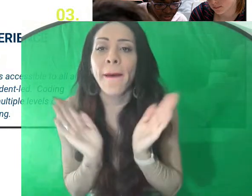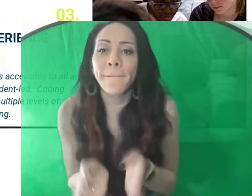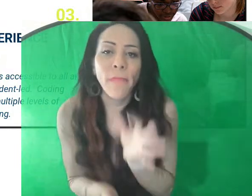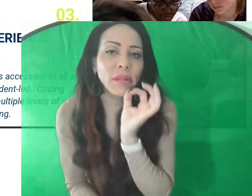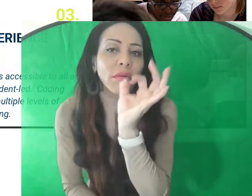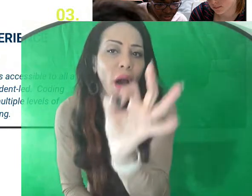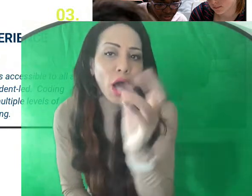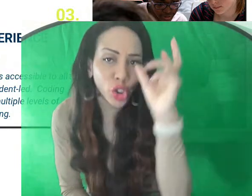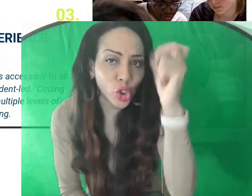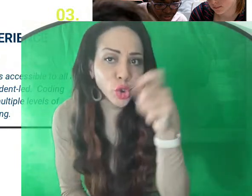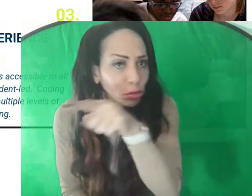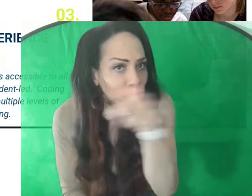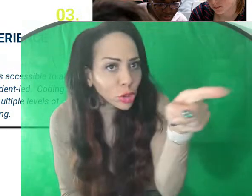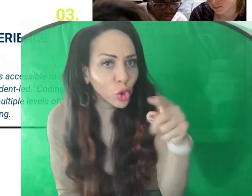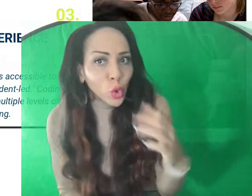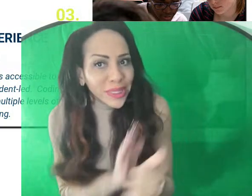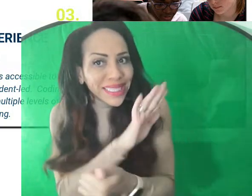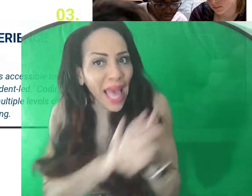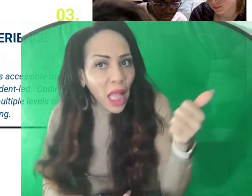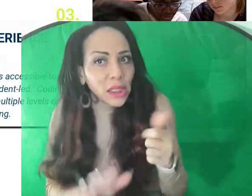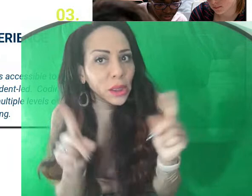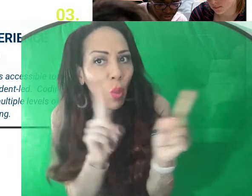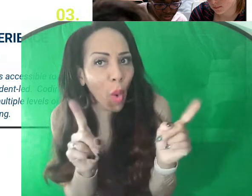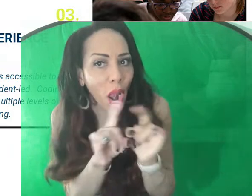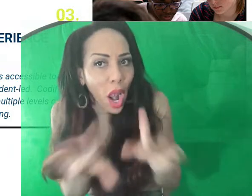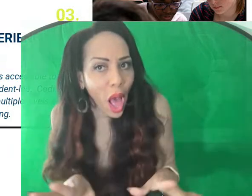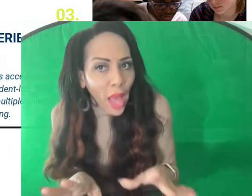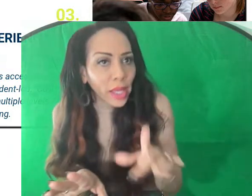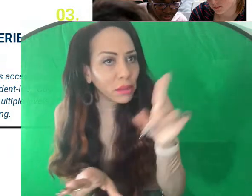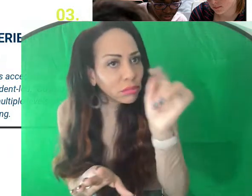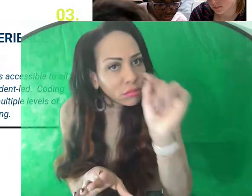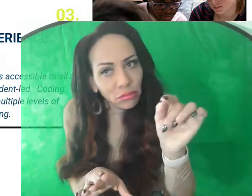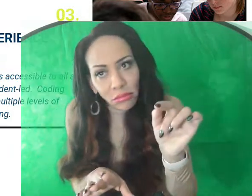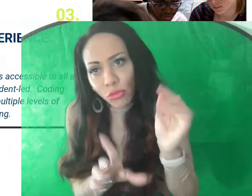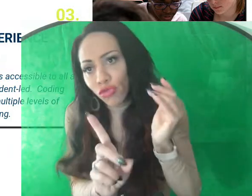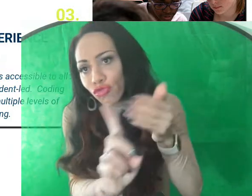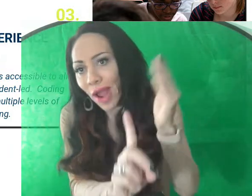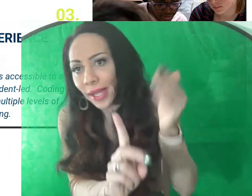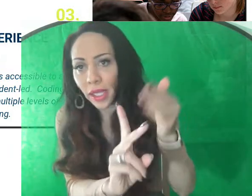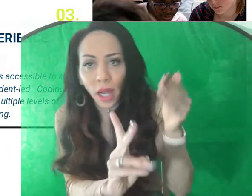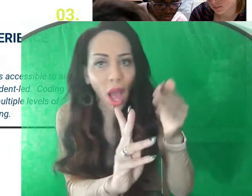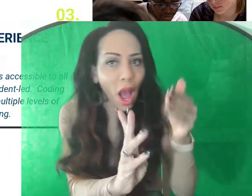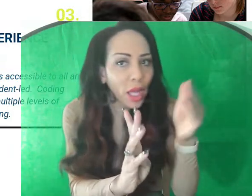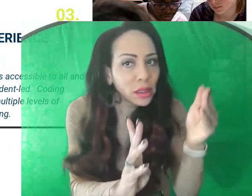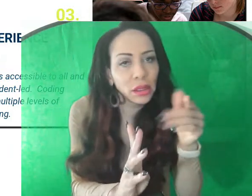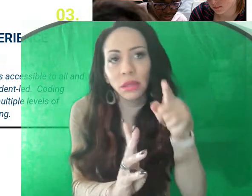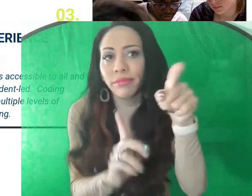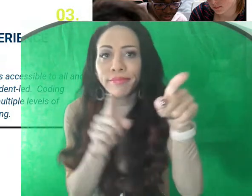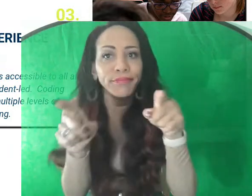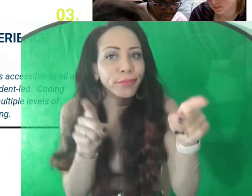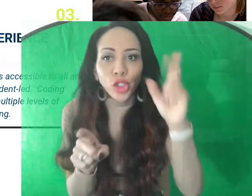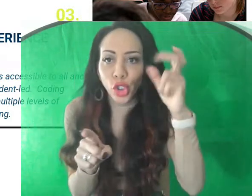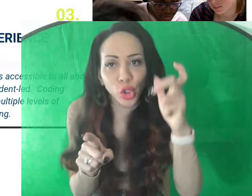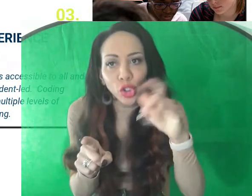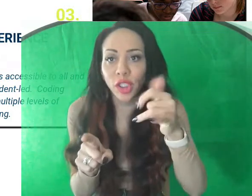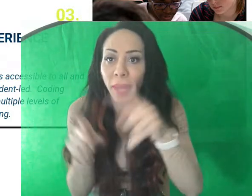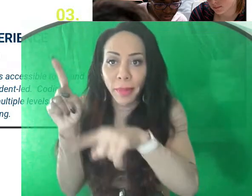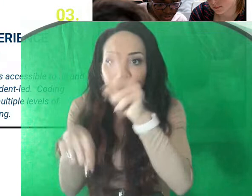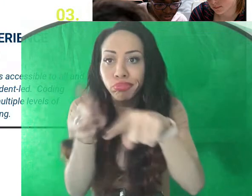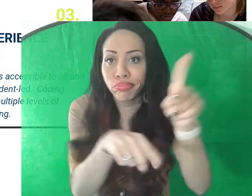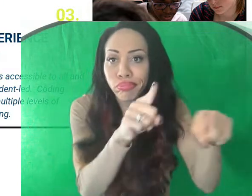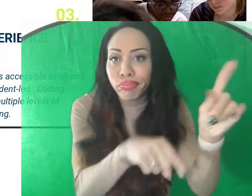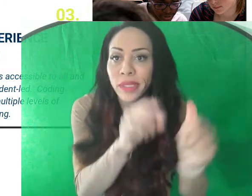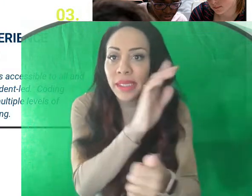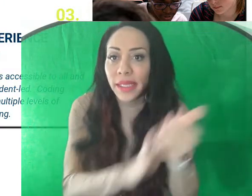actually interested in or really capable at, and recognising that not everyone has those same skill sets between themselves, so they can share